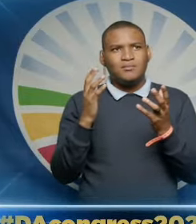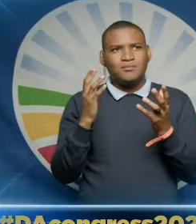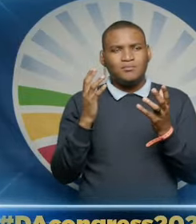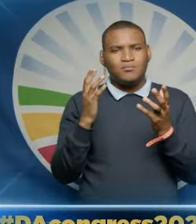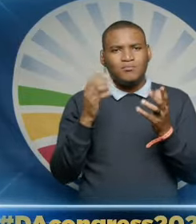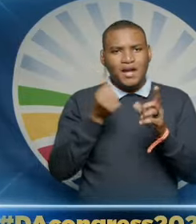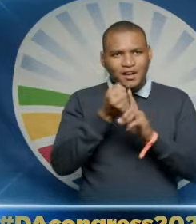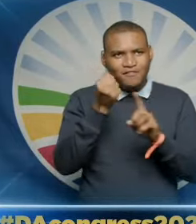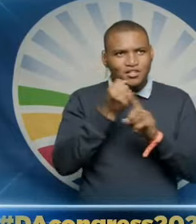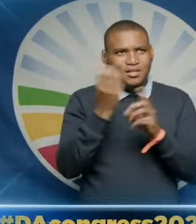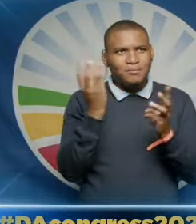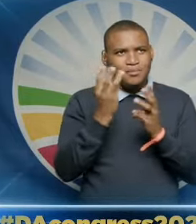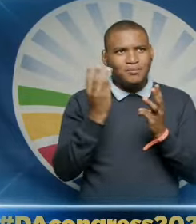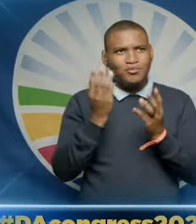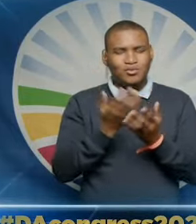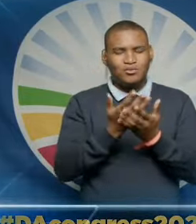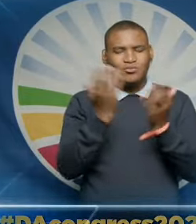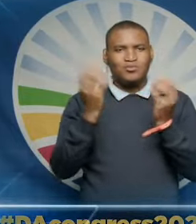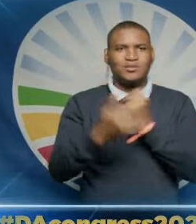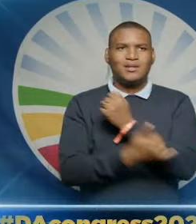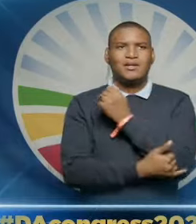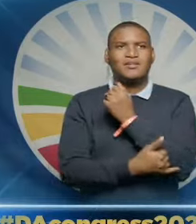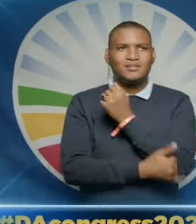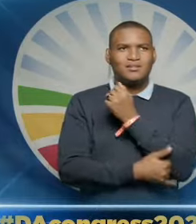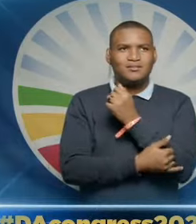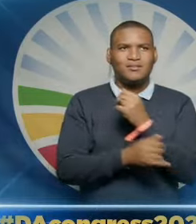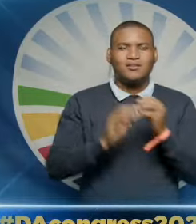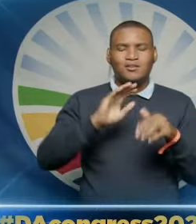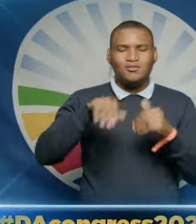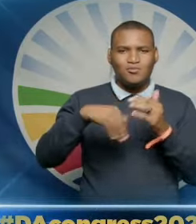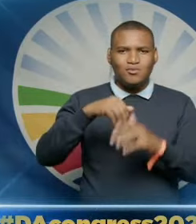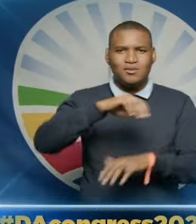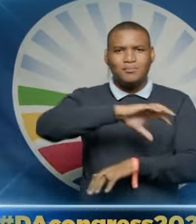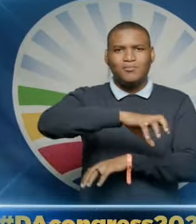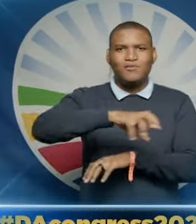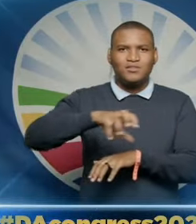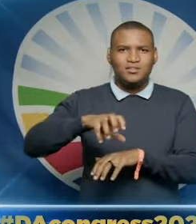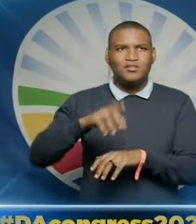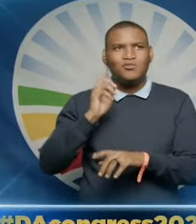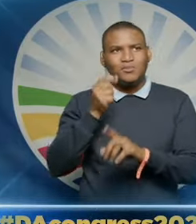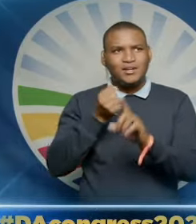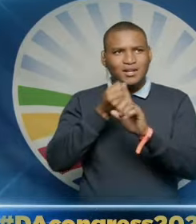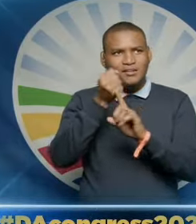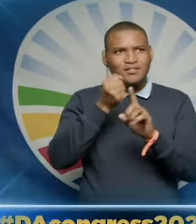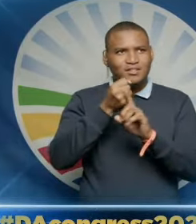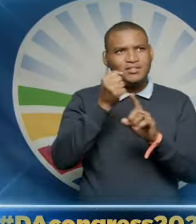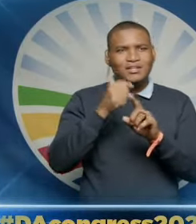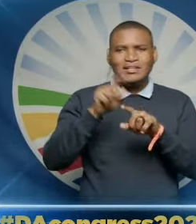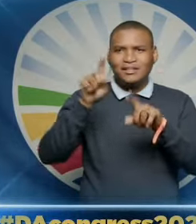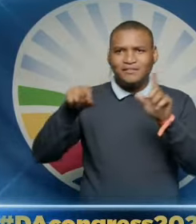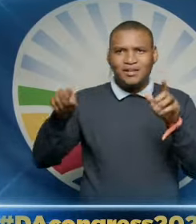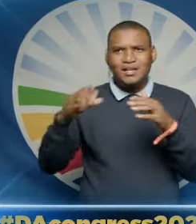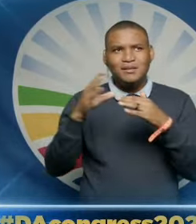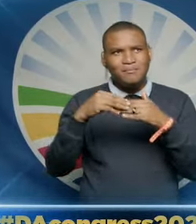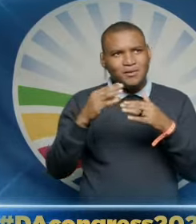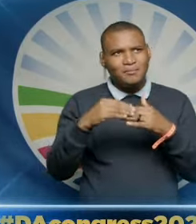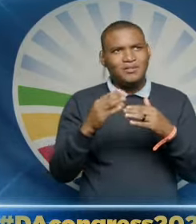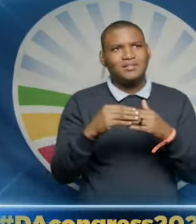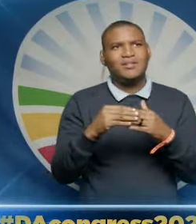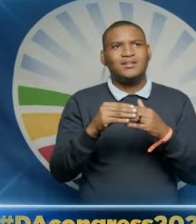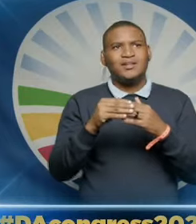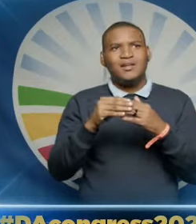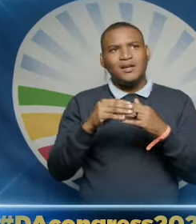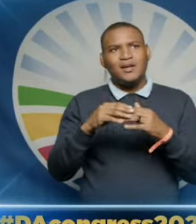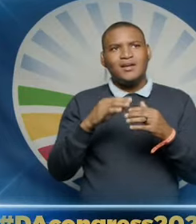canvassing people across the country in all the provinces. They've been canvassing different delegates. They've had their